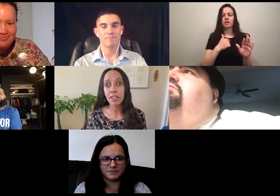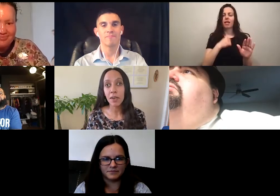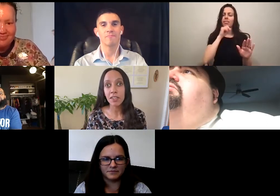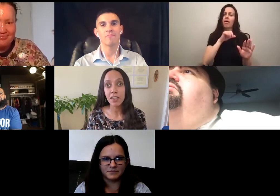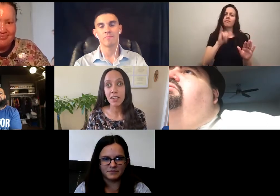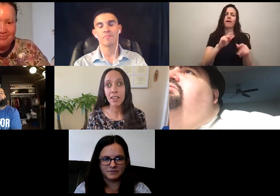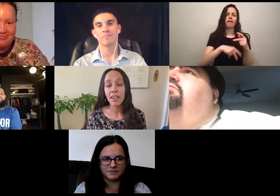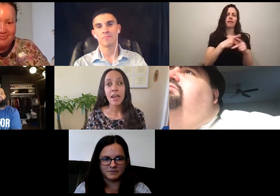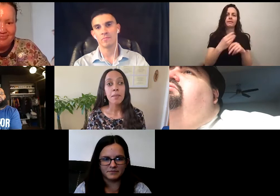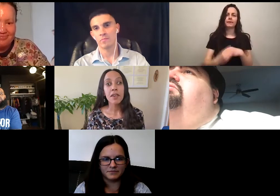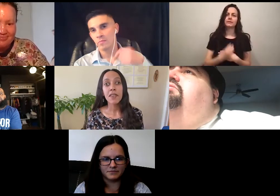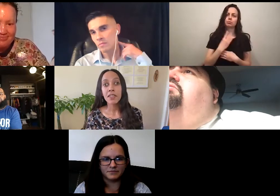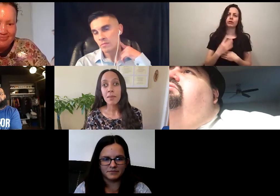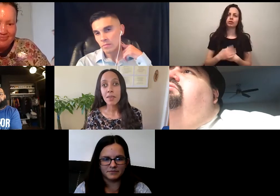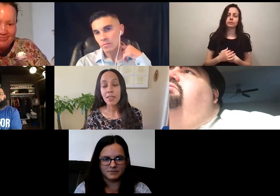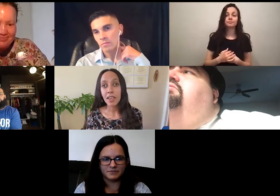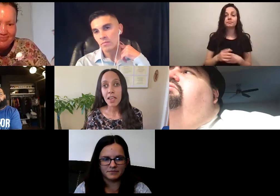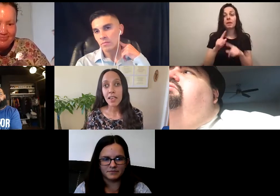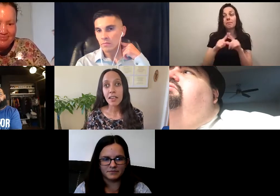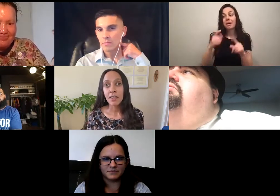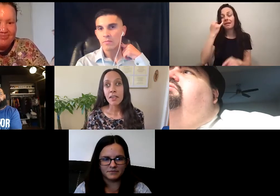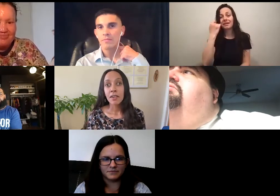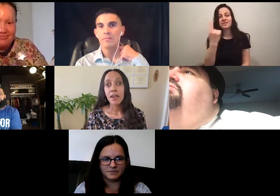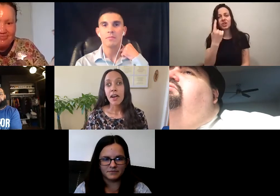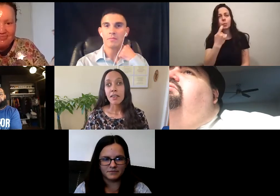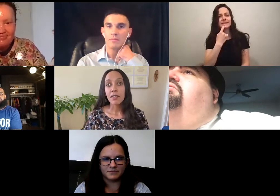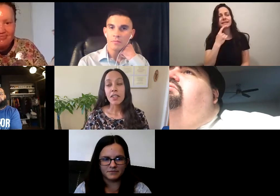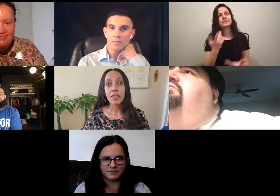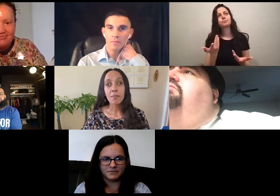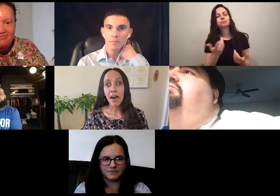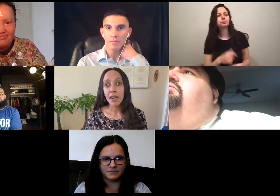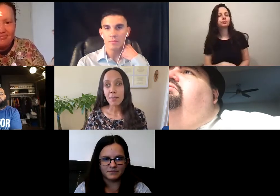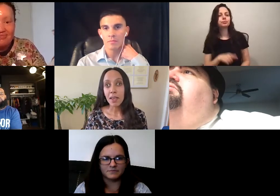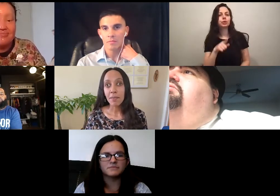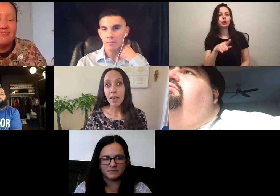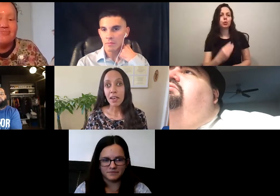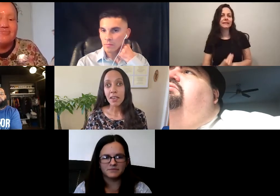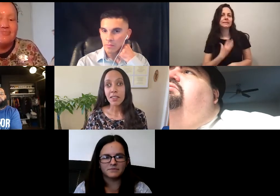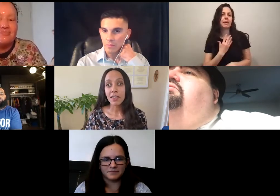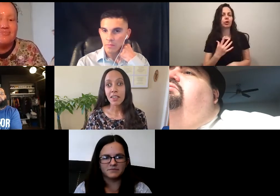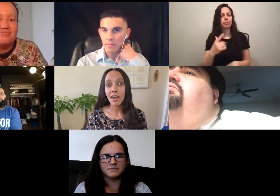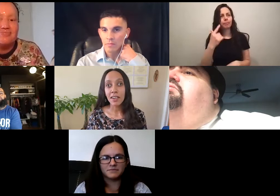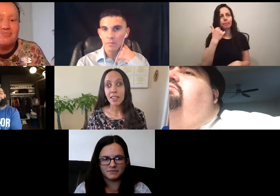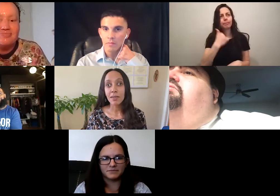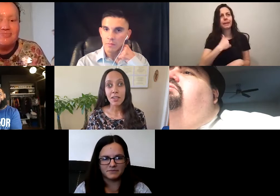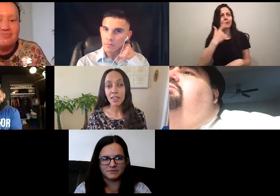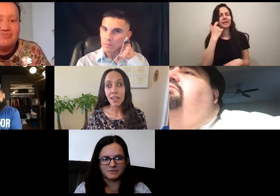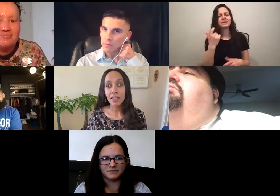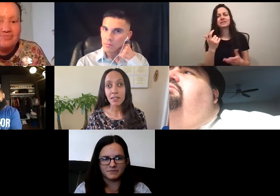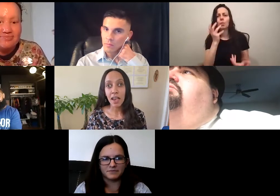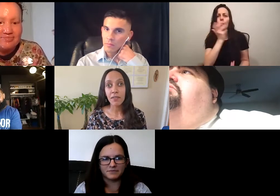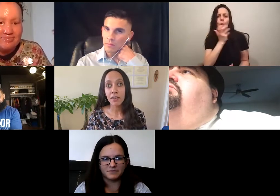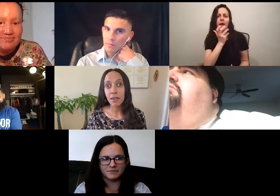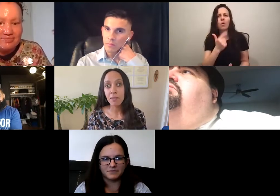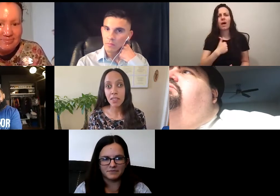of inspiration. But if it's someone is saying, you inspire me because, gosh, I'm so glad I